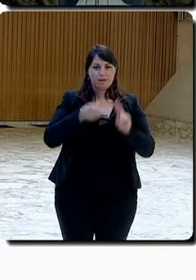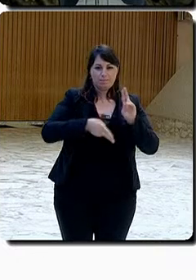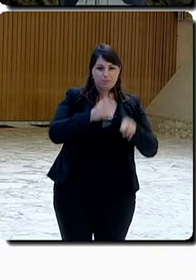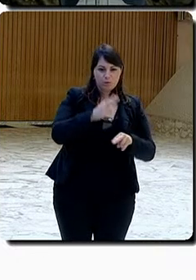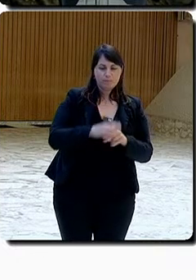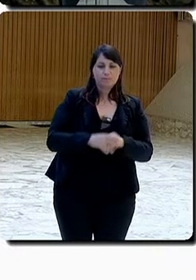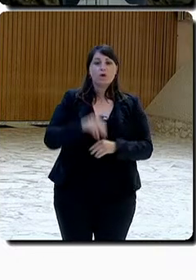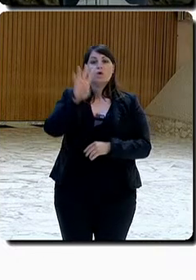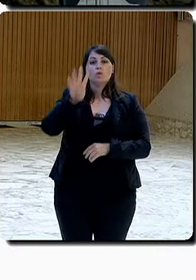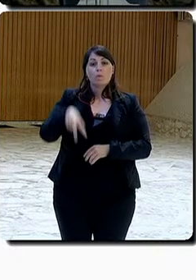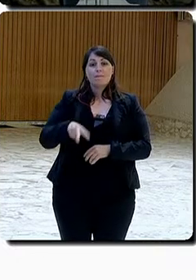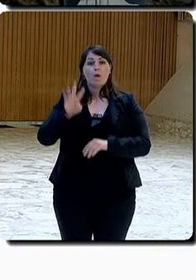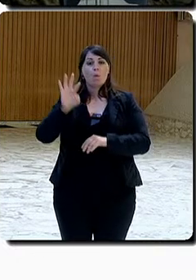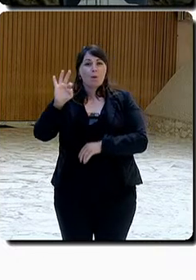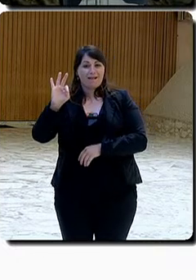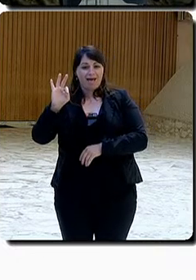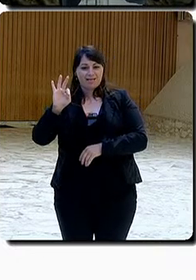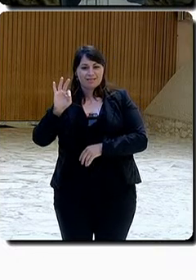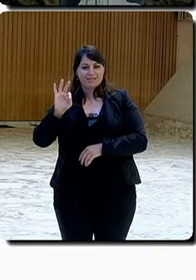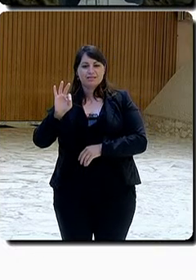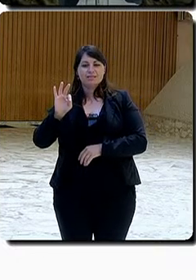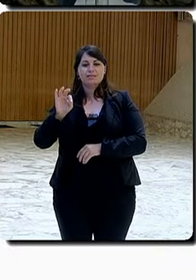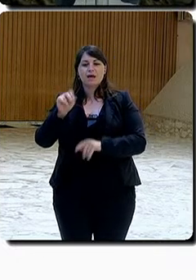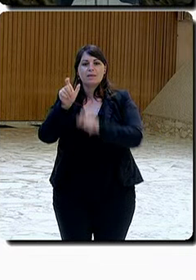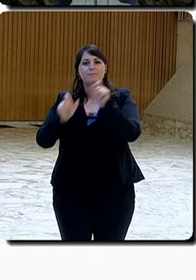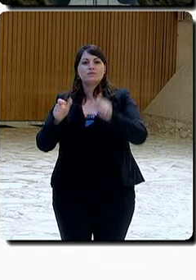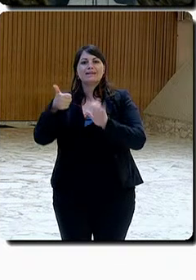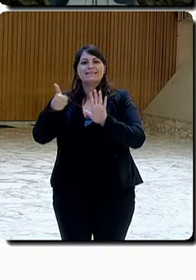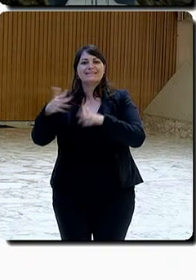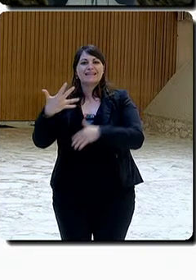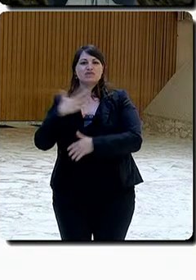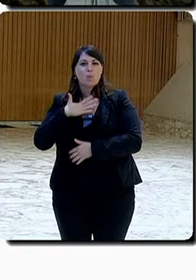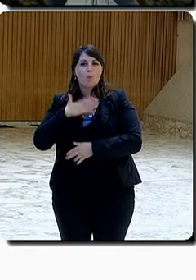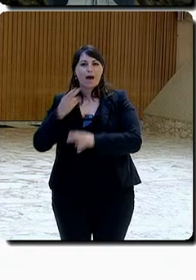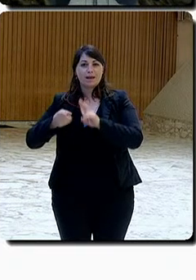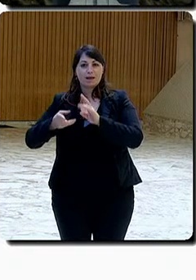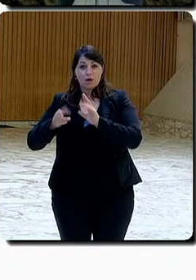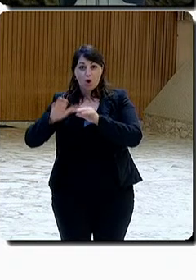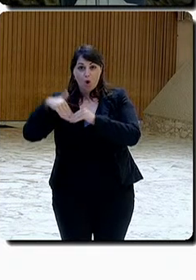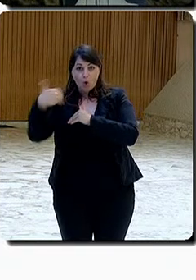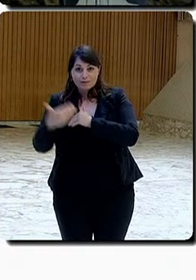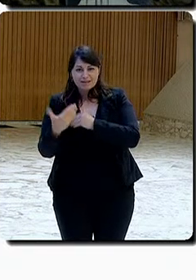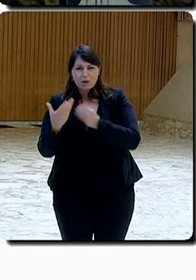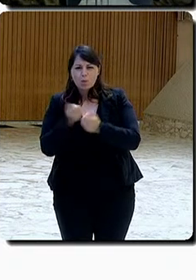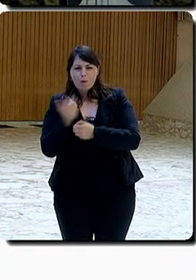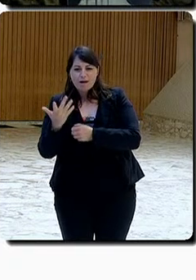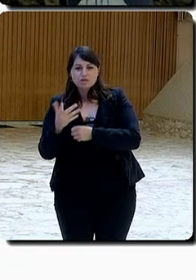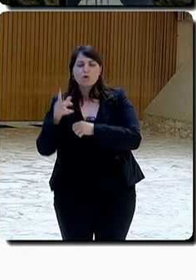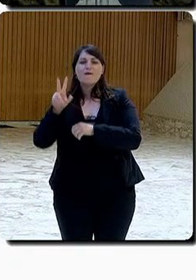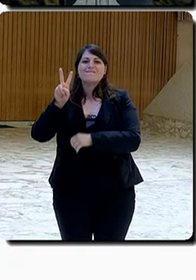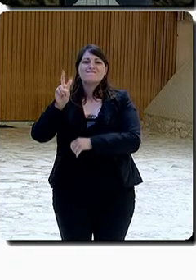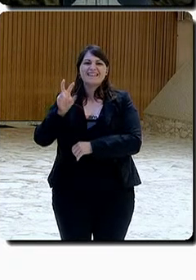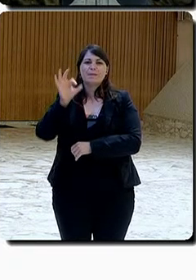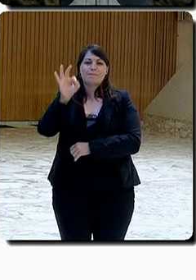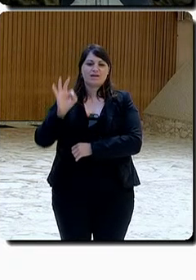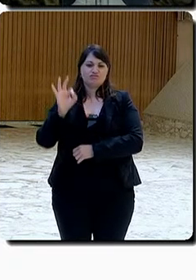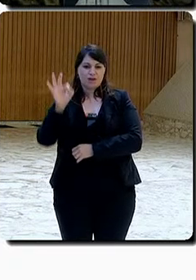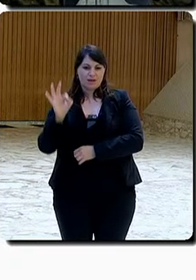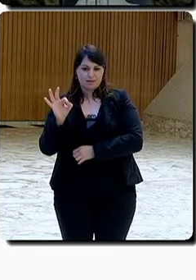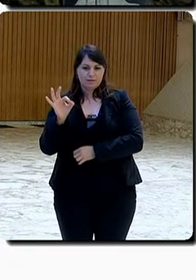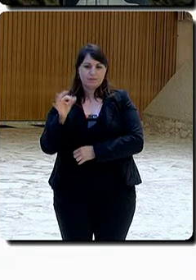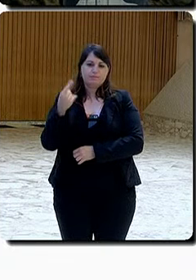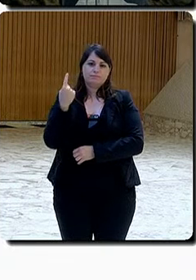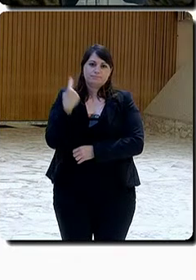the planet. A statistic that has never before happened in human history. And I don't think we're